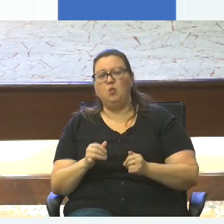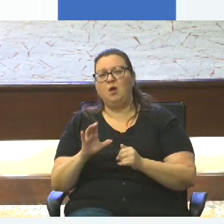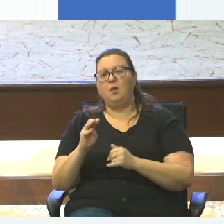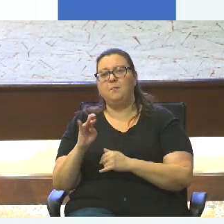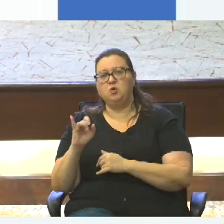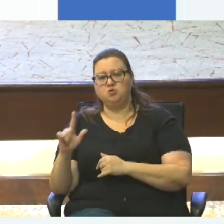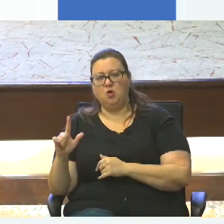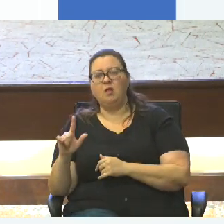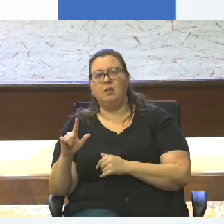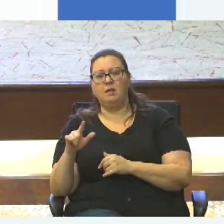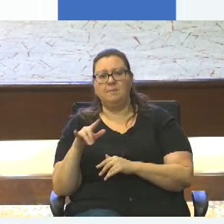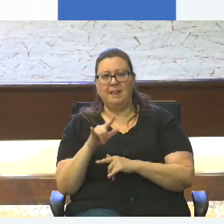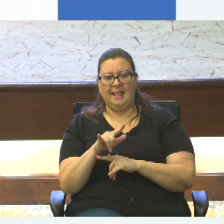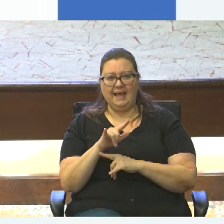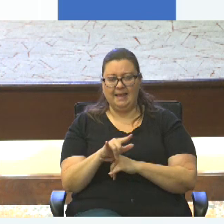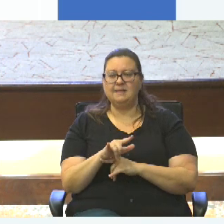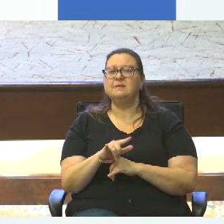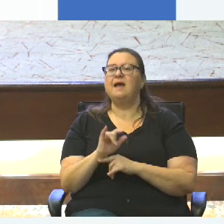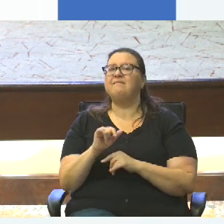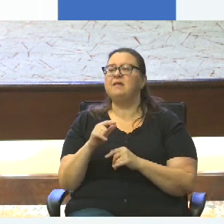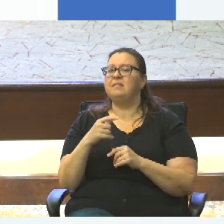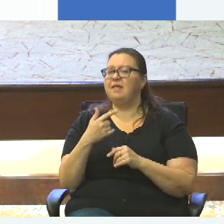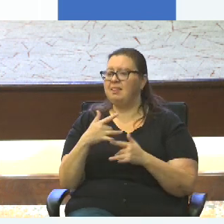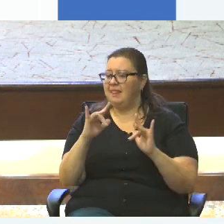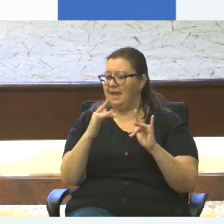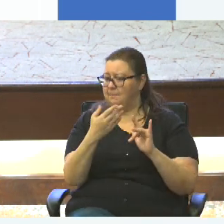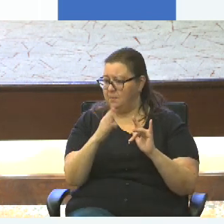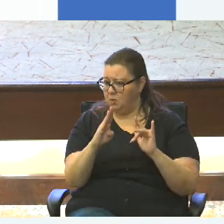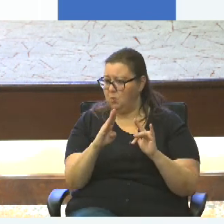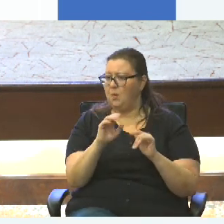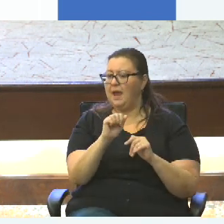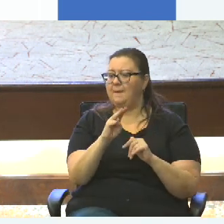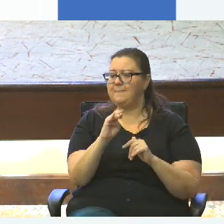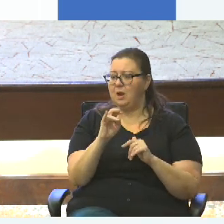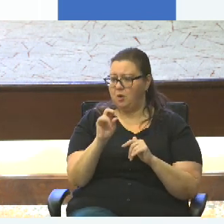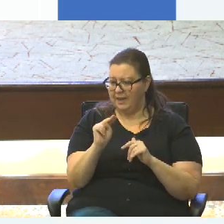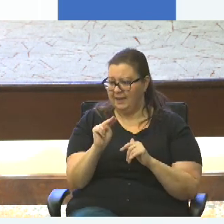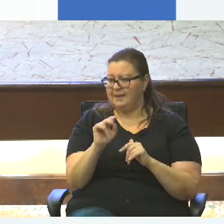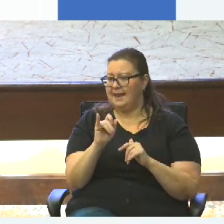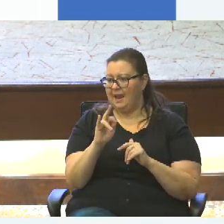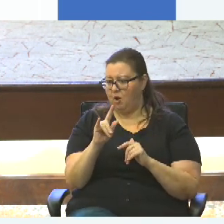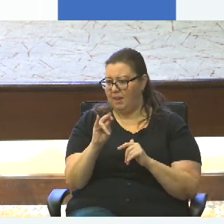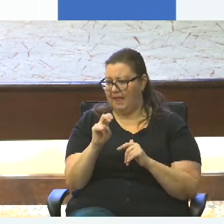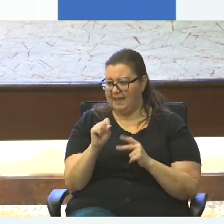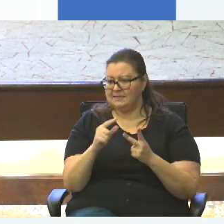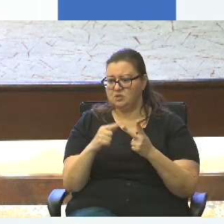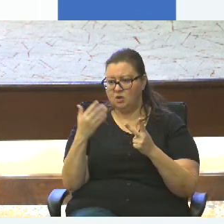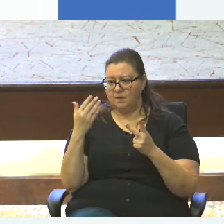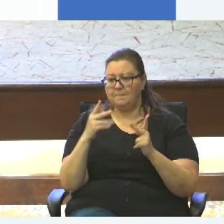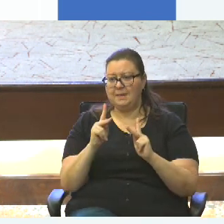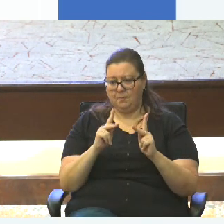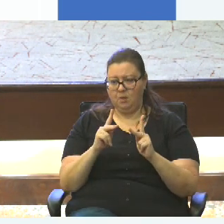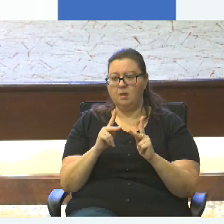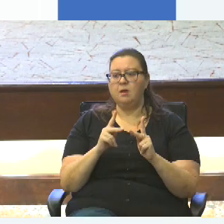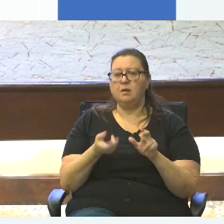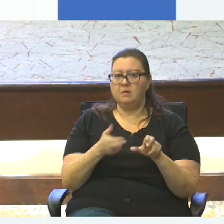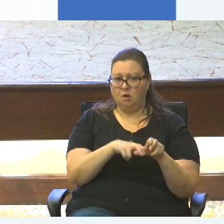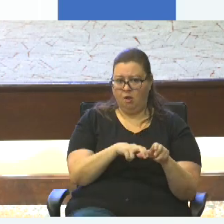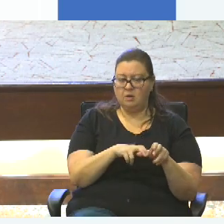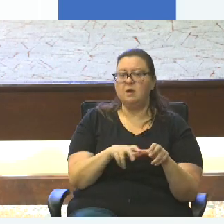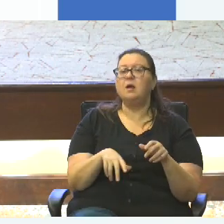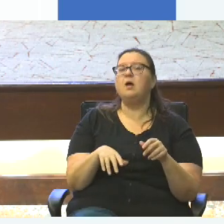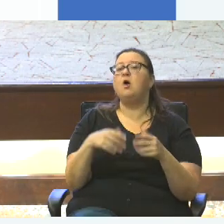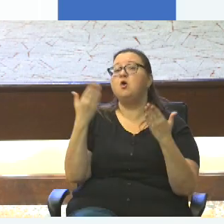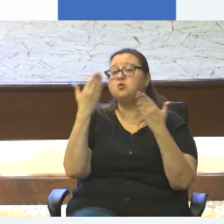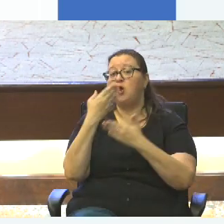airline passengers that got on American Airlines during calendar year 24. The darker blue are charter enplanements,